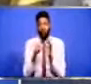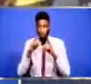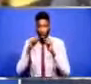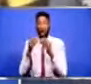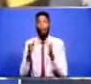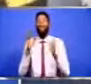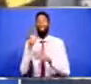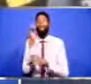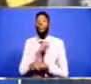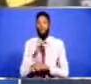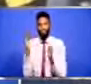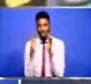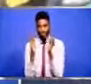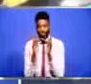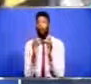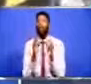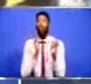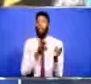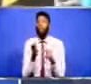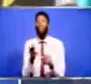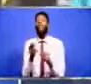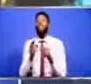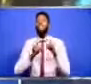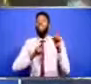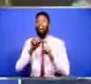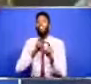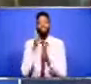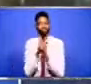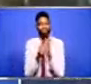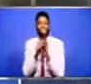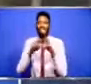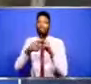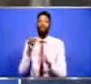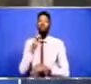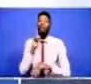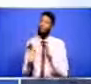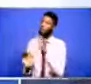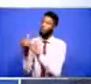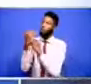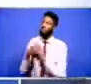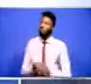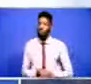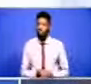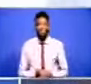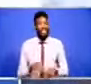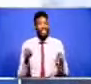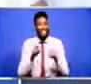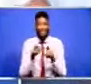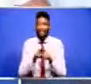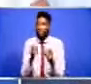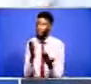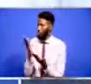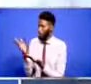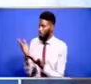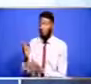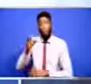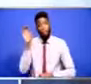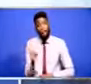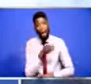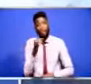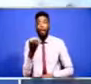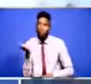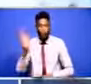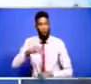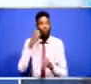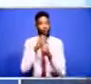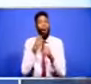portal and normal travel will resume tomorrow morning. On the other hand, bus have resumed operations, though at a snail pace,